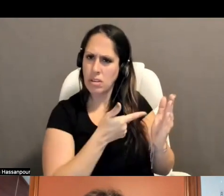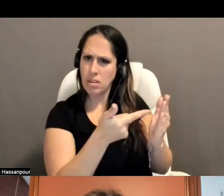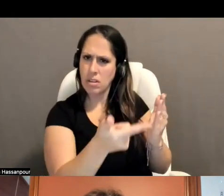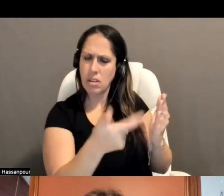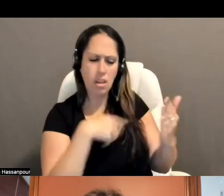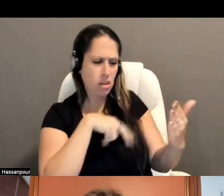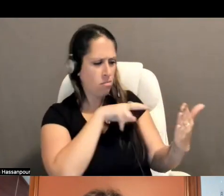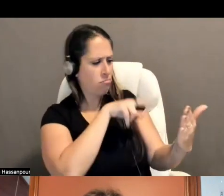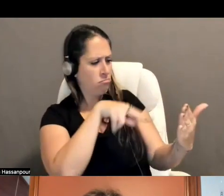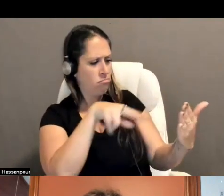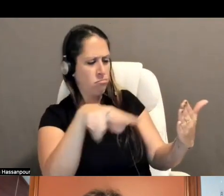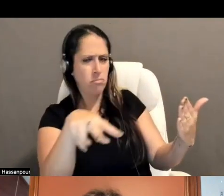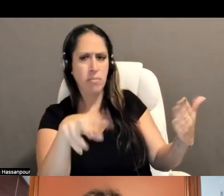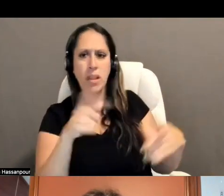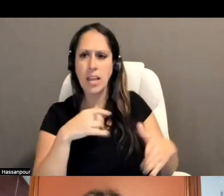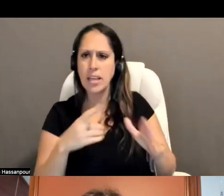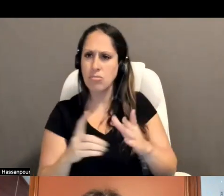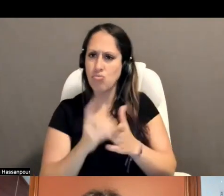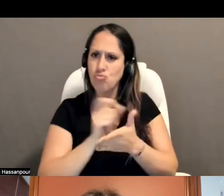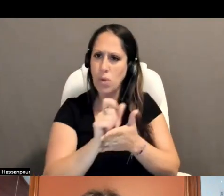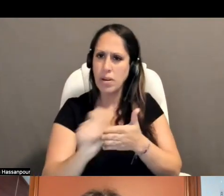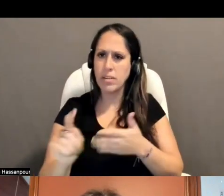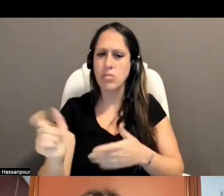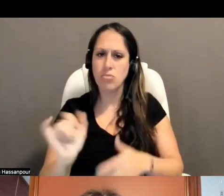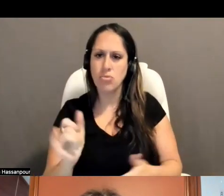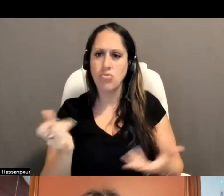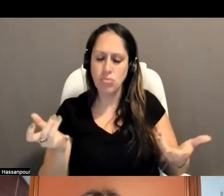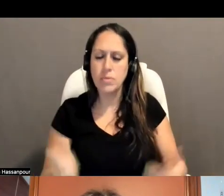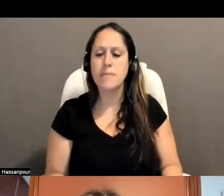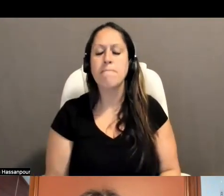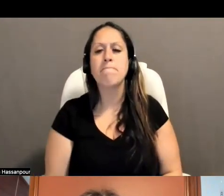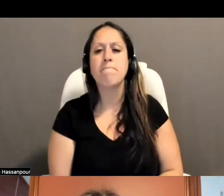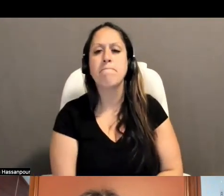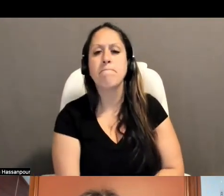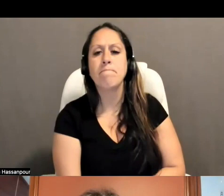can develop it more so.